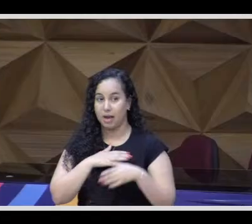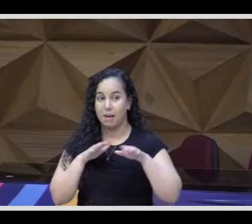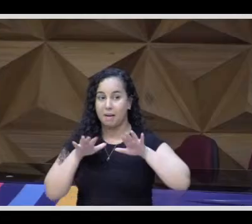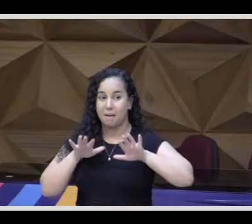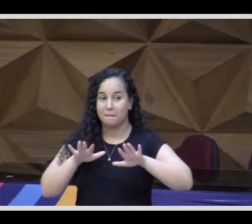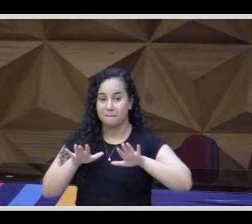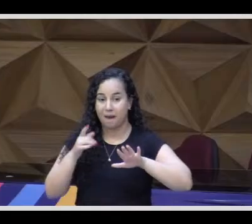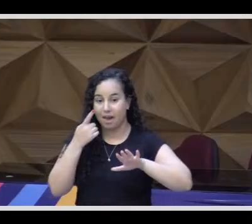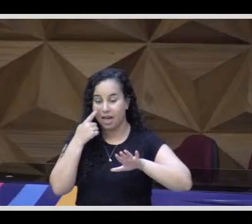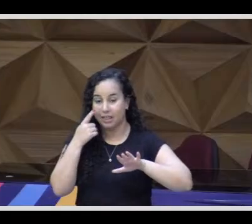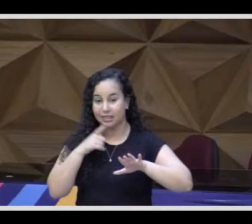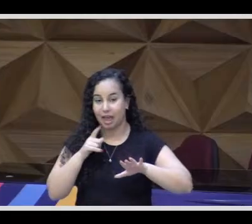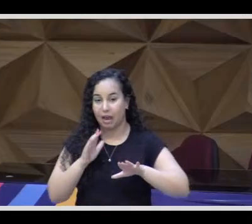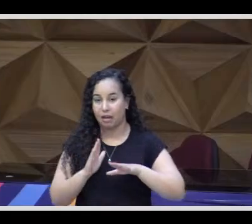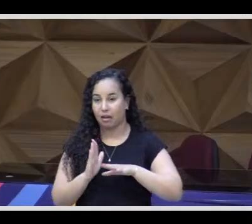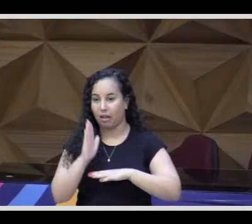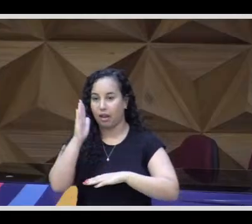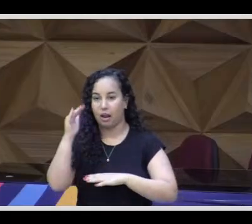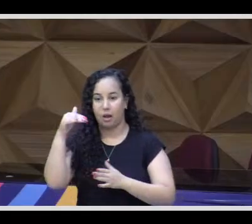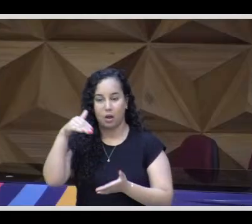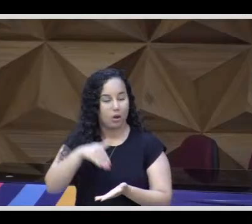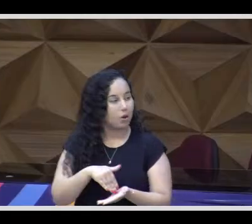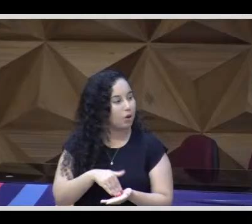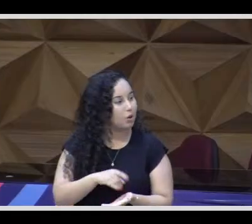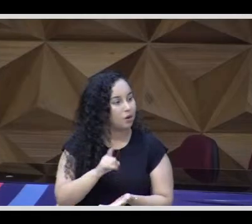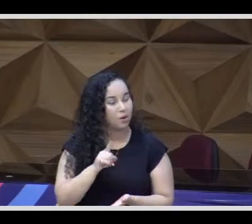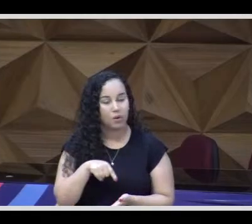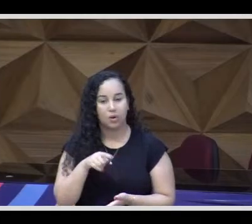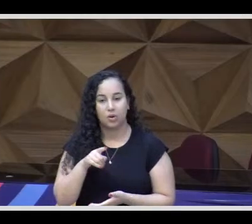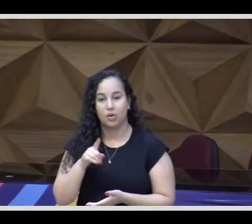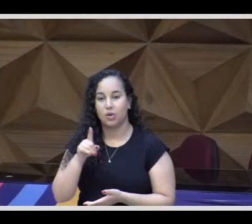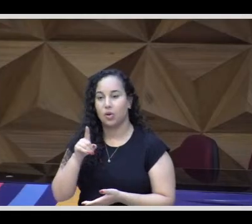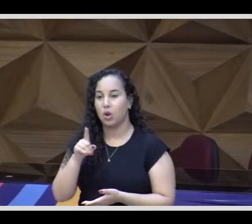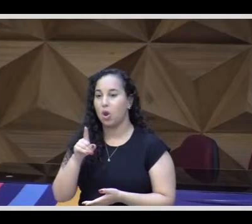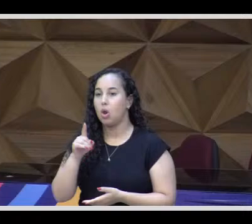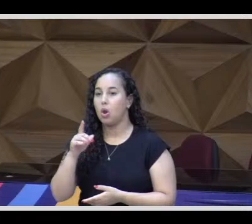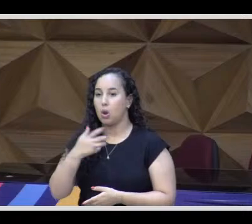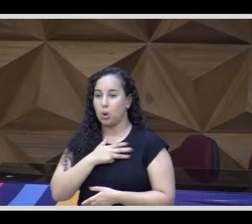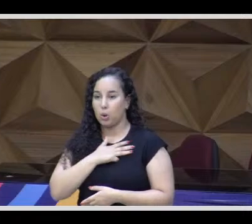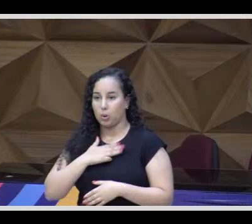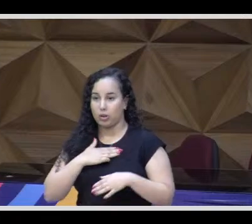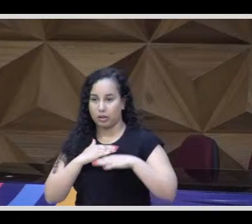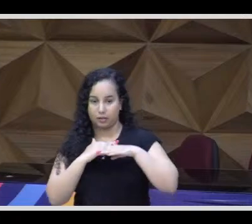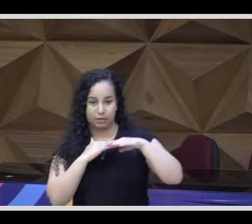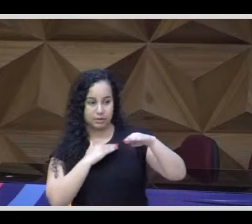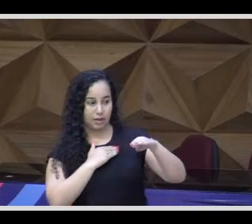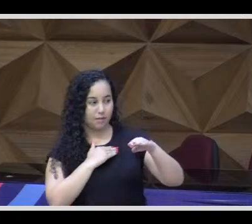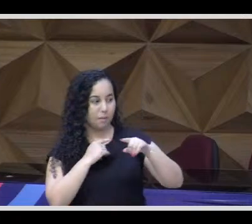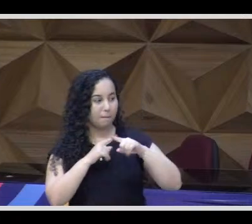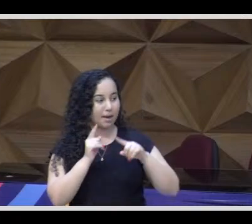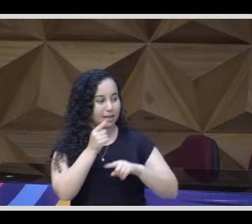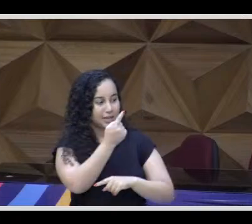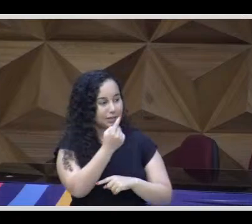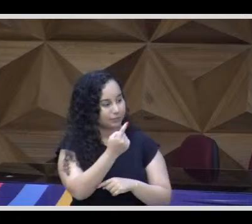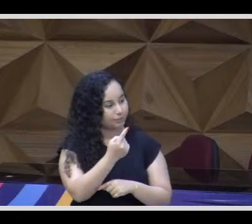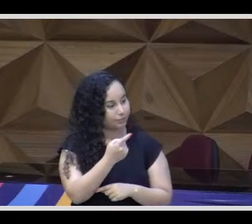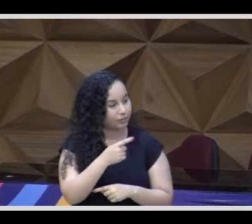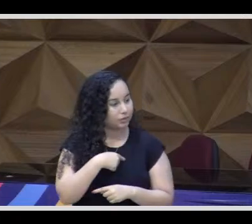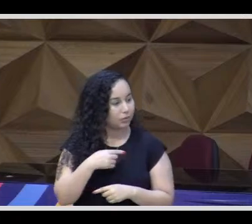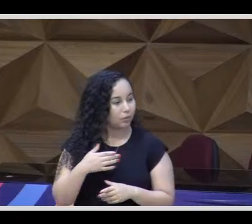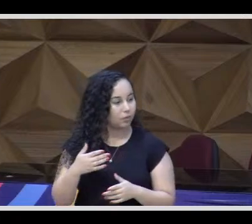you can see a peak. Lula was stable and then went up very fast. This is the night